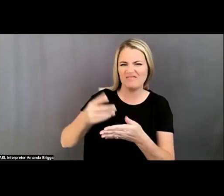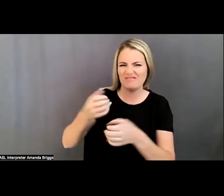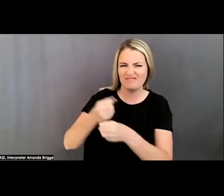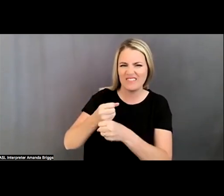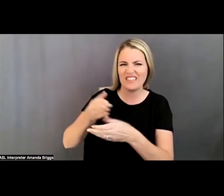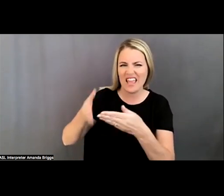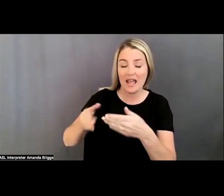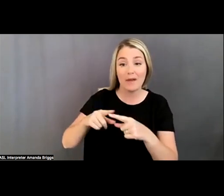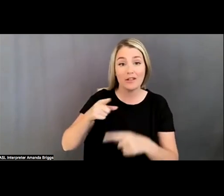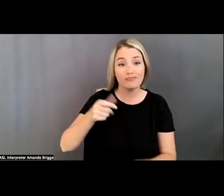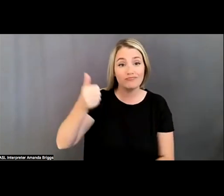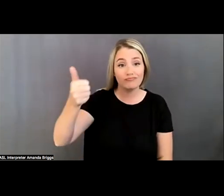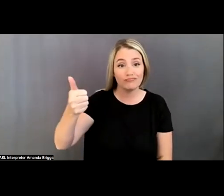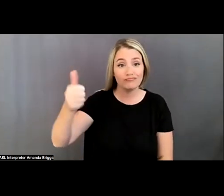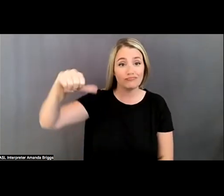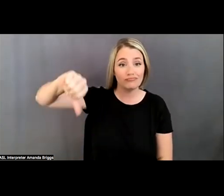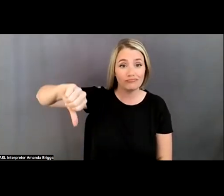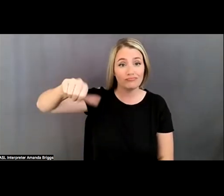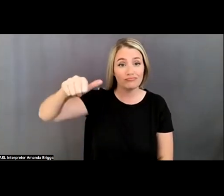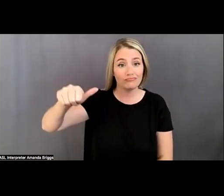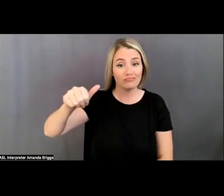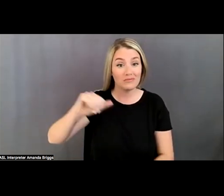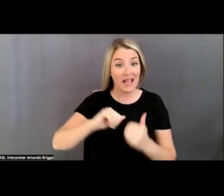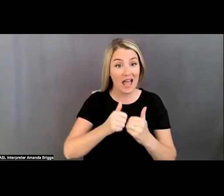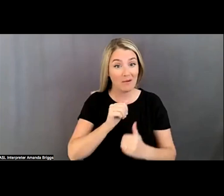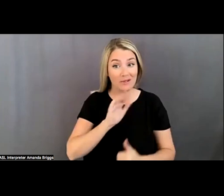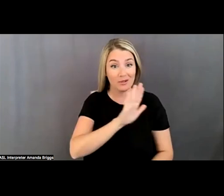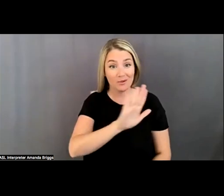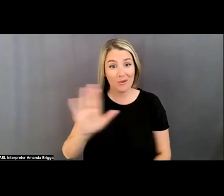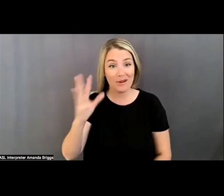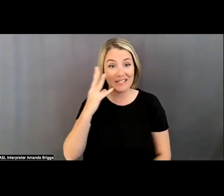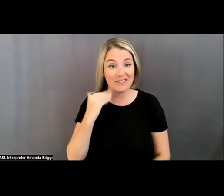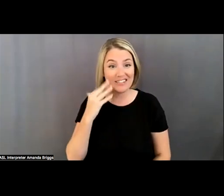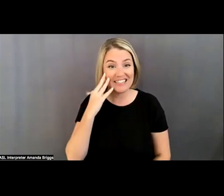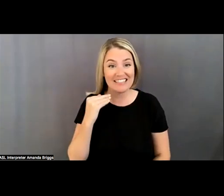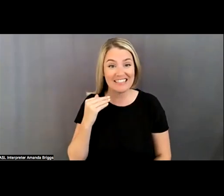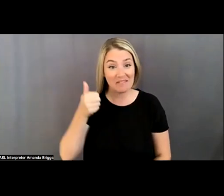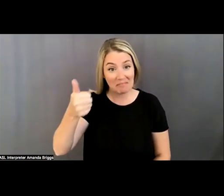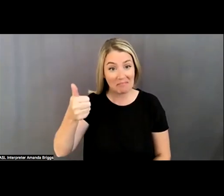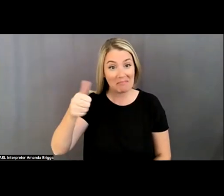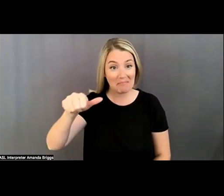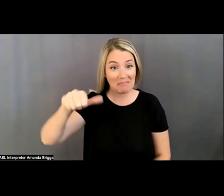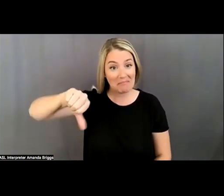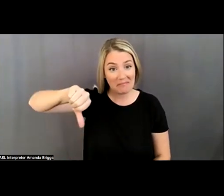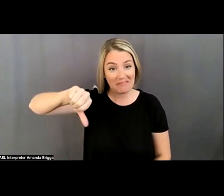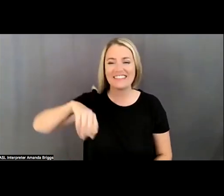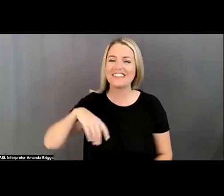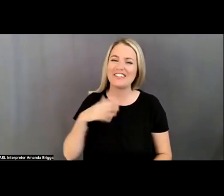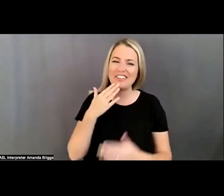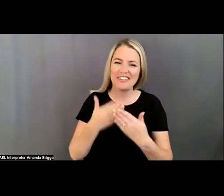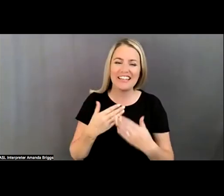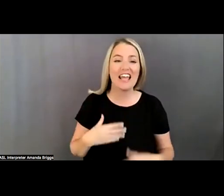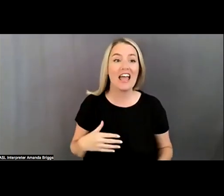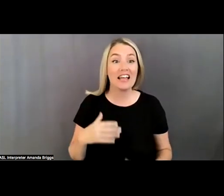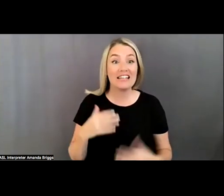down, thumbs sideways. How was this for folks? Okay, awesome. Okay, we're gonna take a